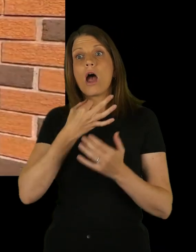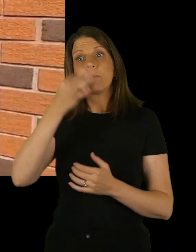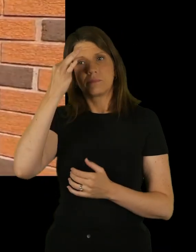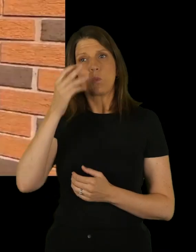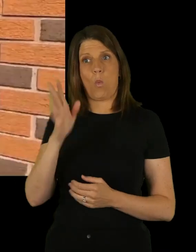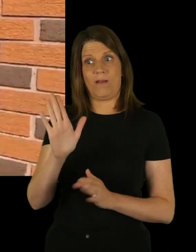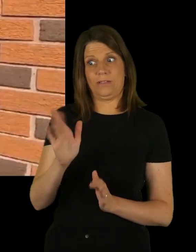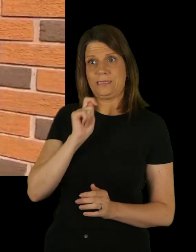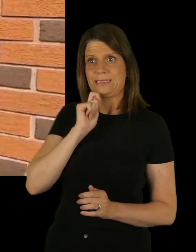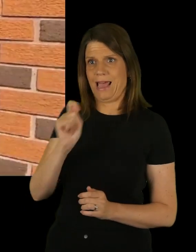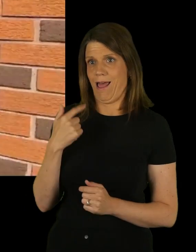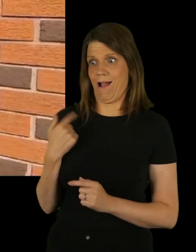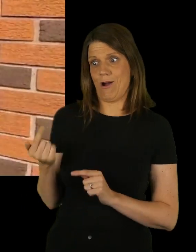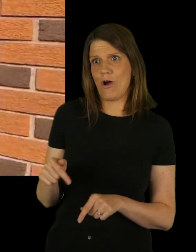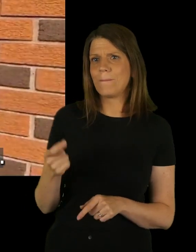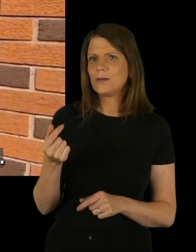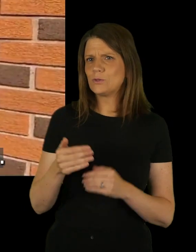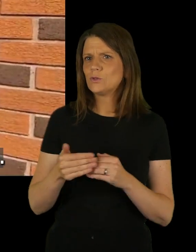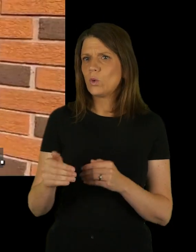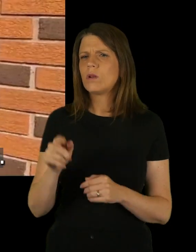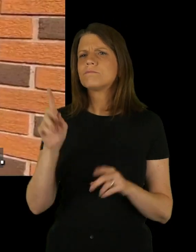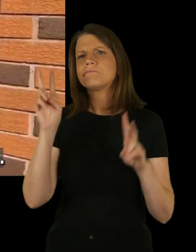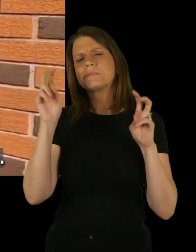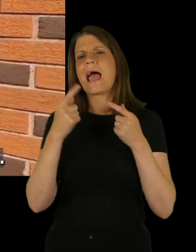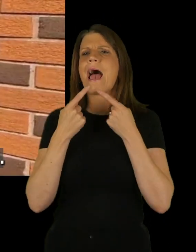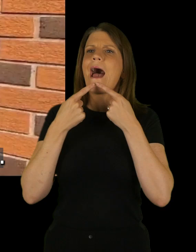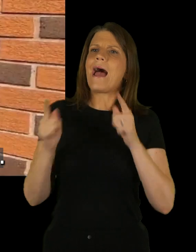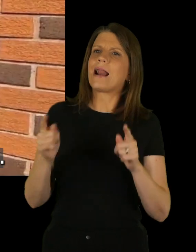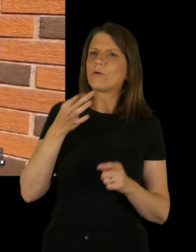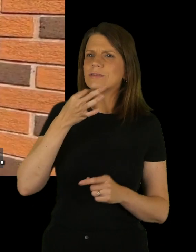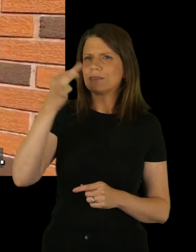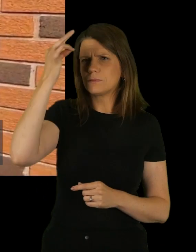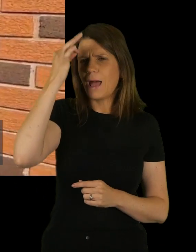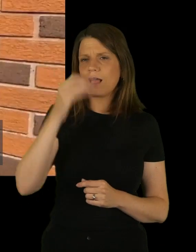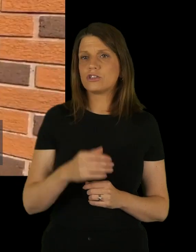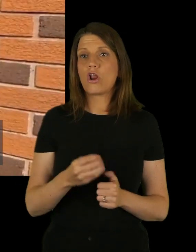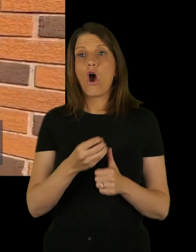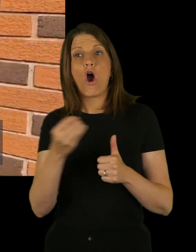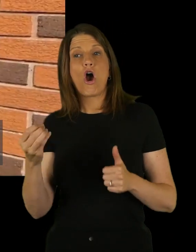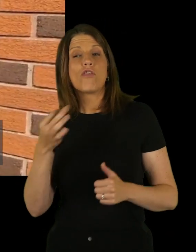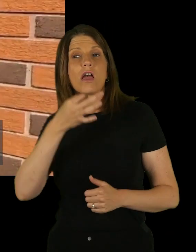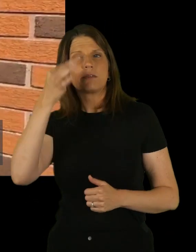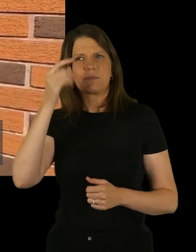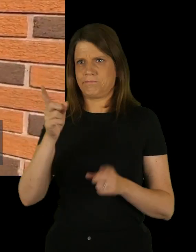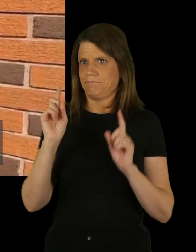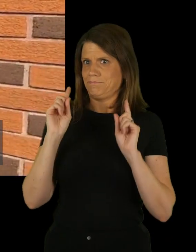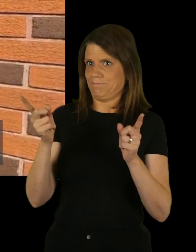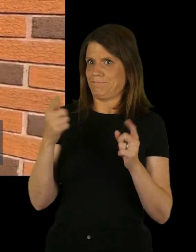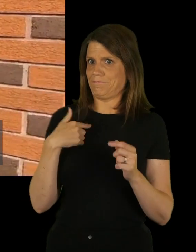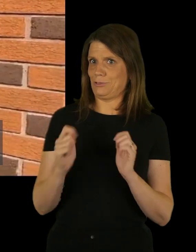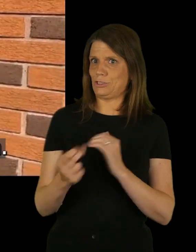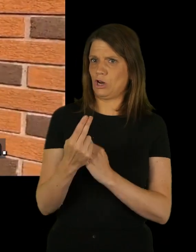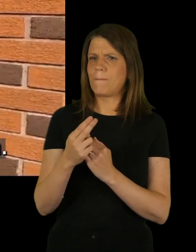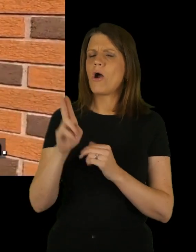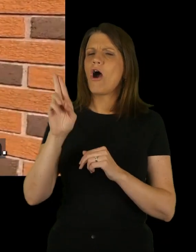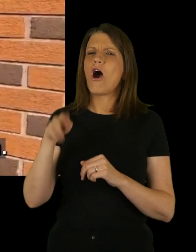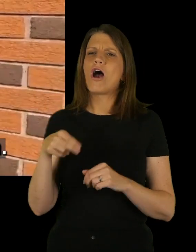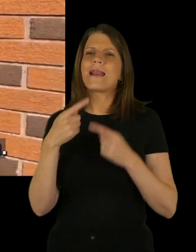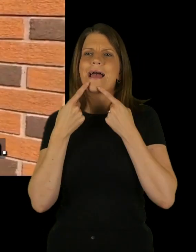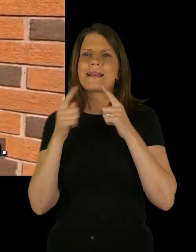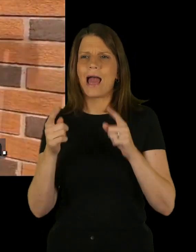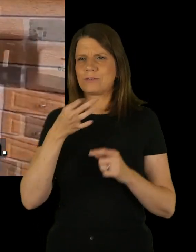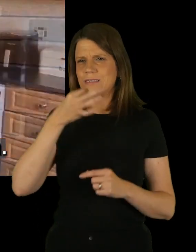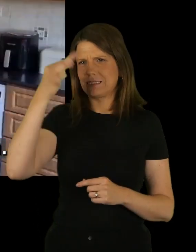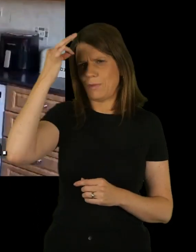inspections, you will know we are coming. This is called an announced inspection. For other inspections, you will not know we are coming. This is called